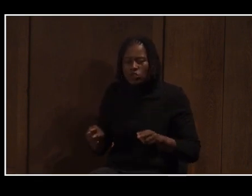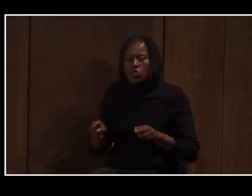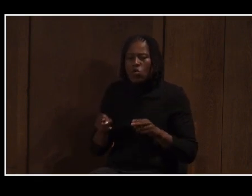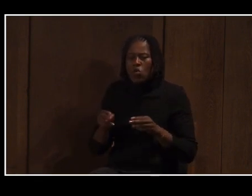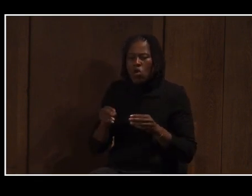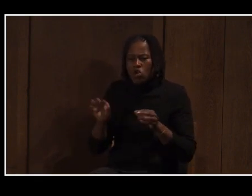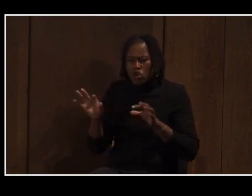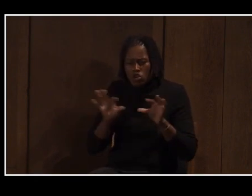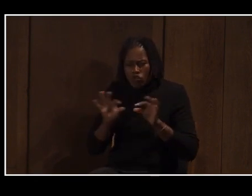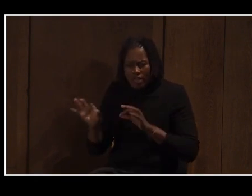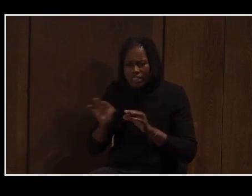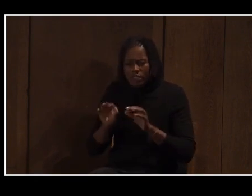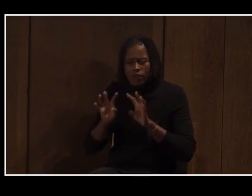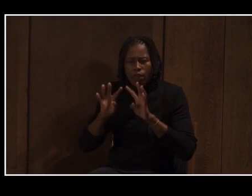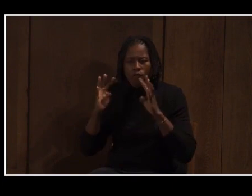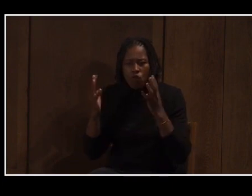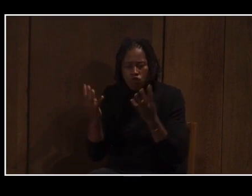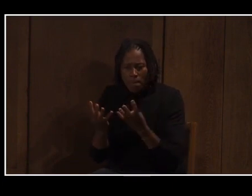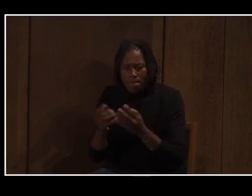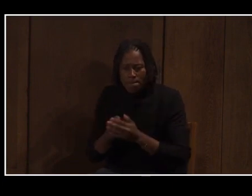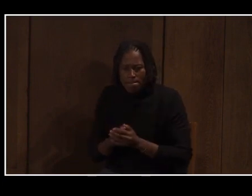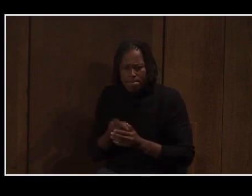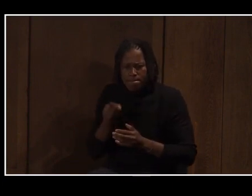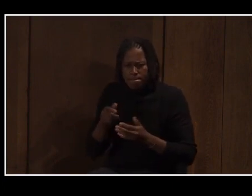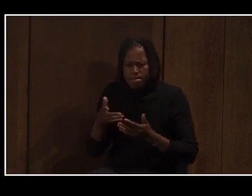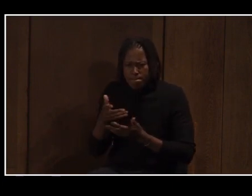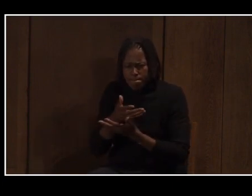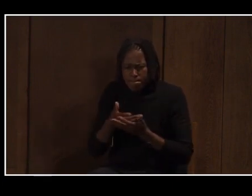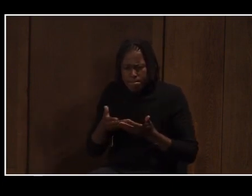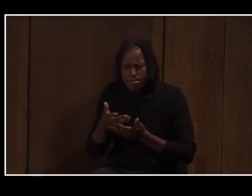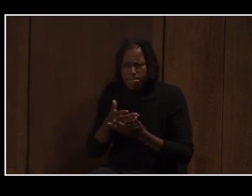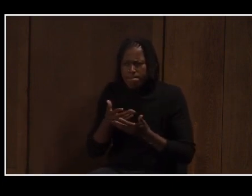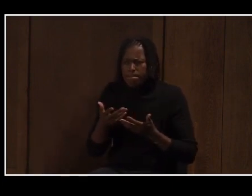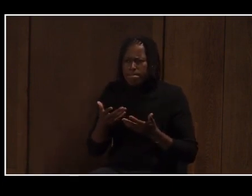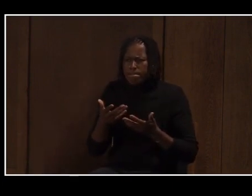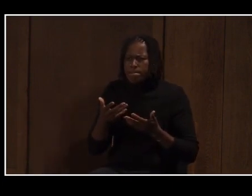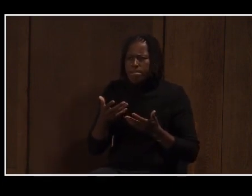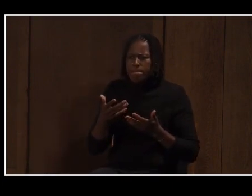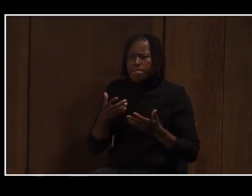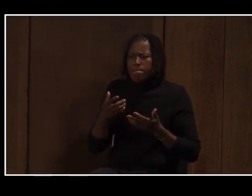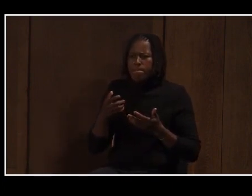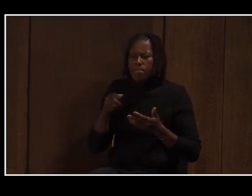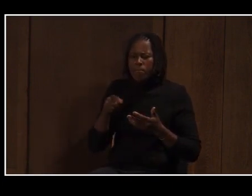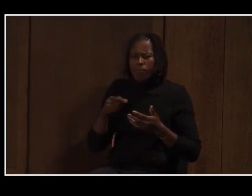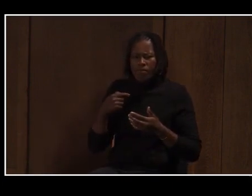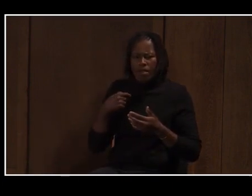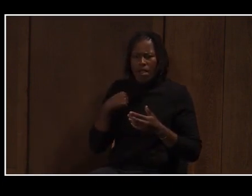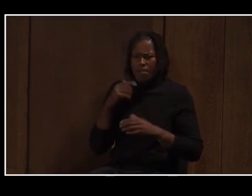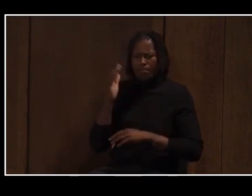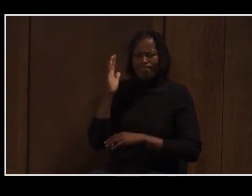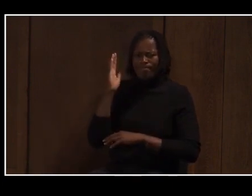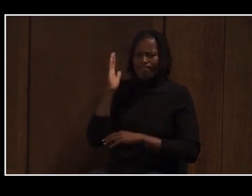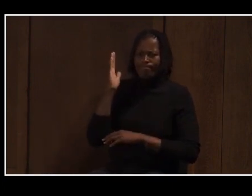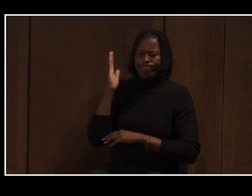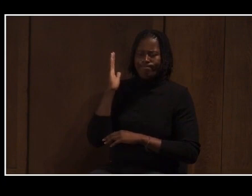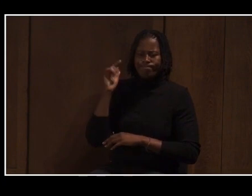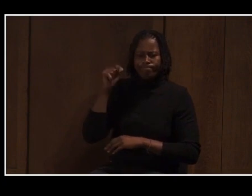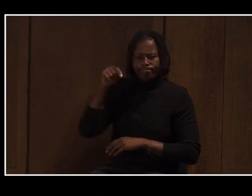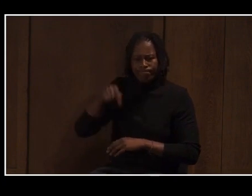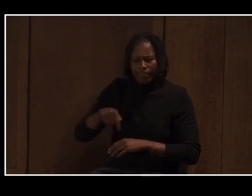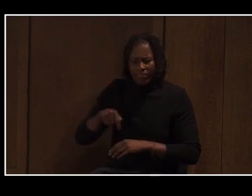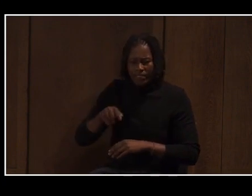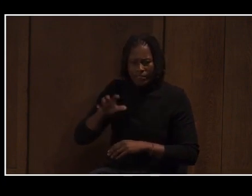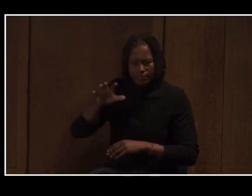a long, engaging kind of lecture, I just want to say three things really. One,